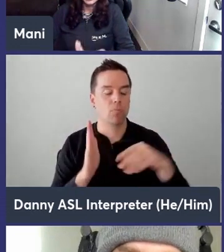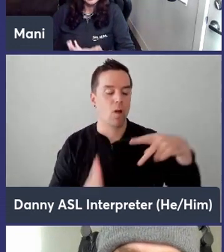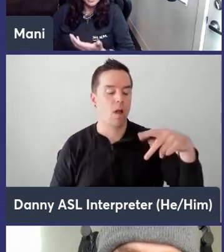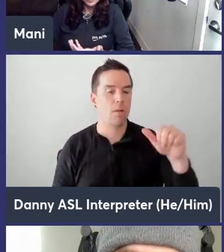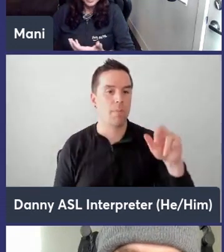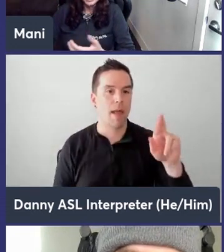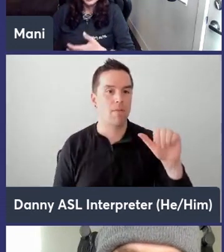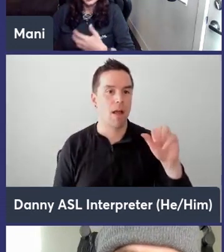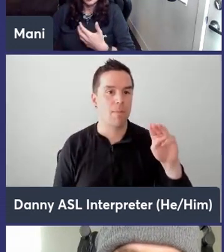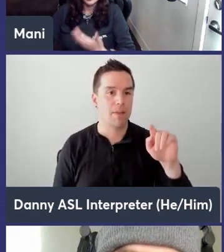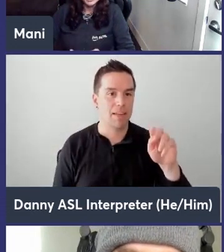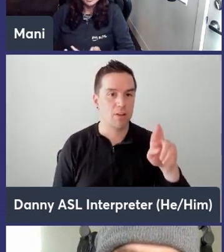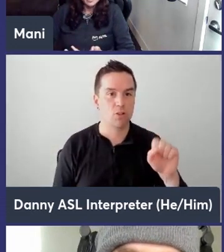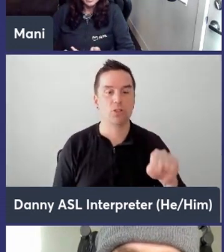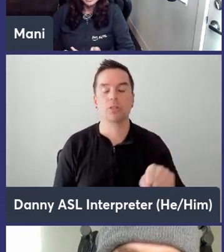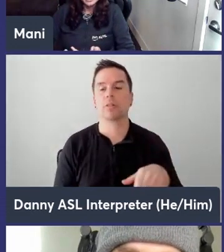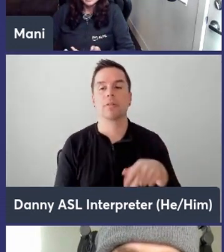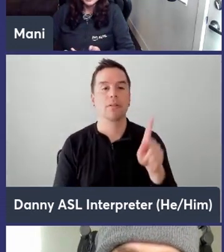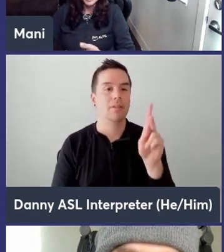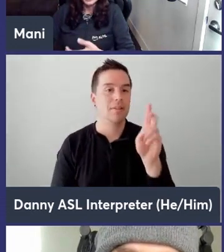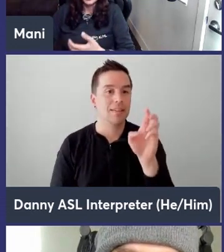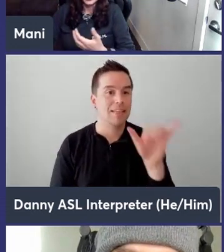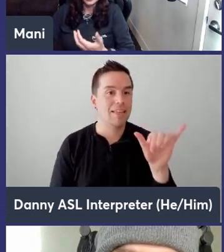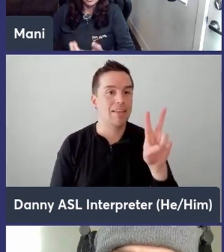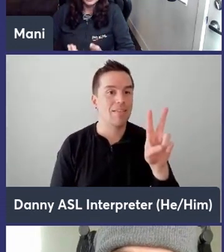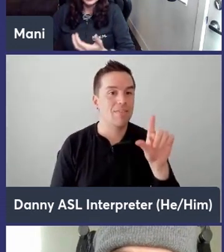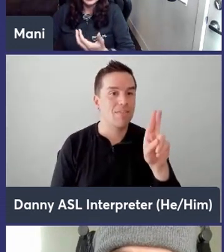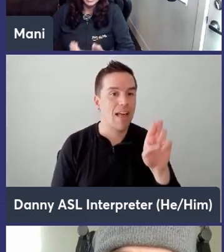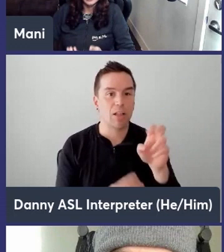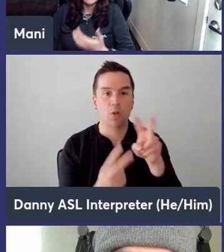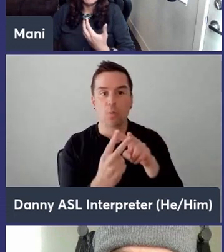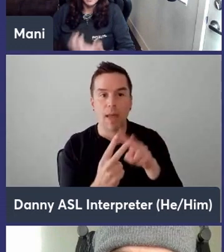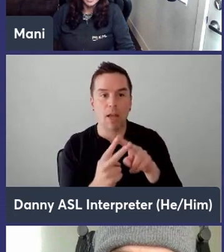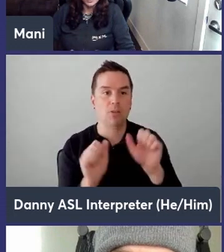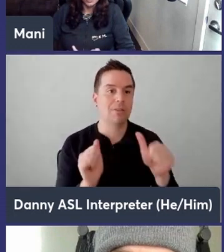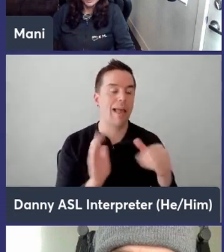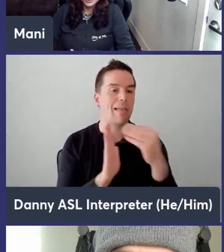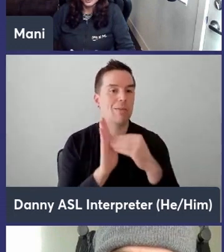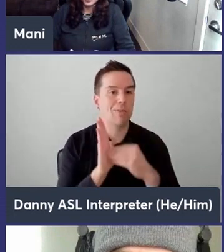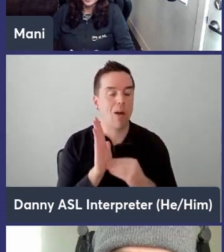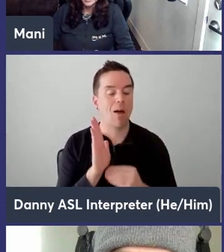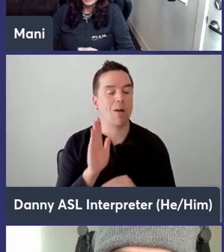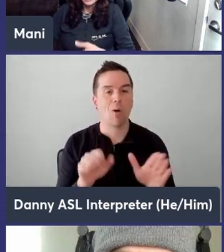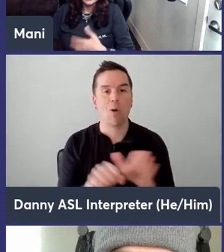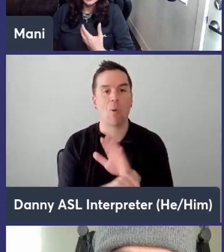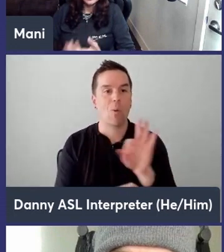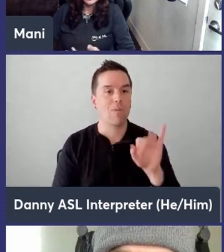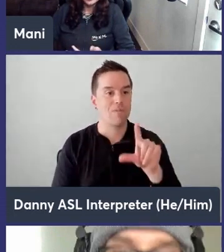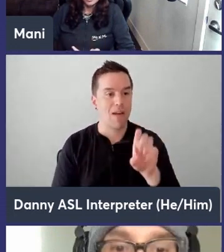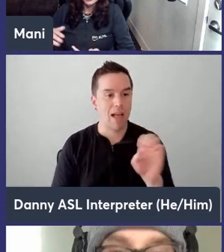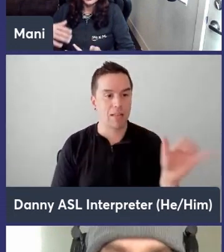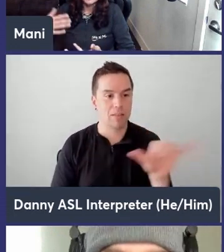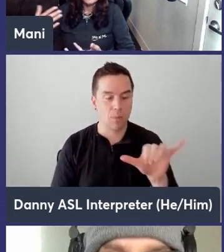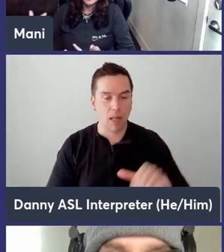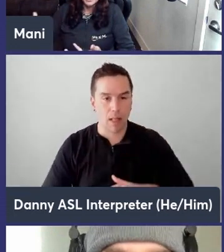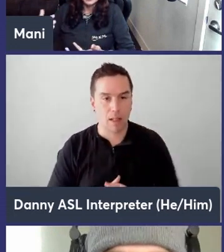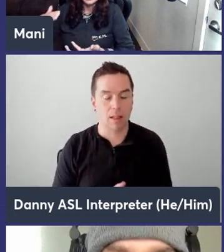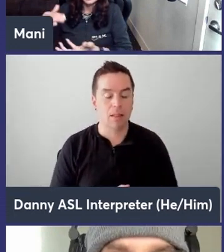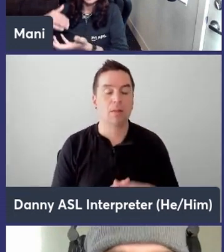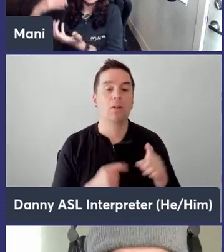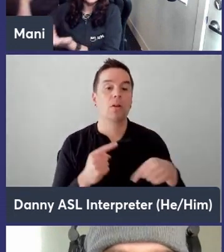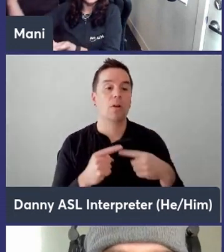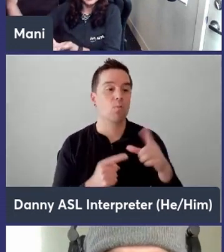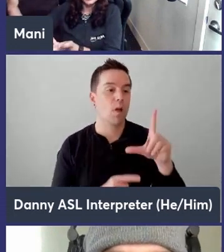they're key value pairs. You can log multiple parameters as well. You can log the entire file also. And when you do logging of the file,